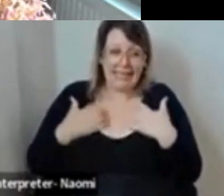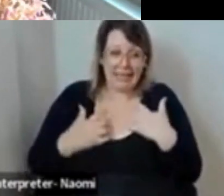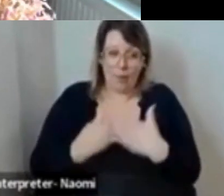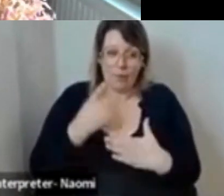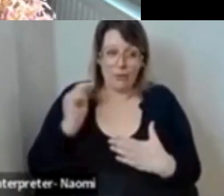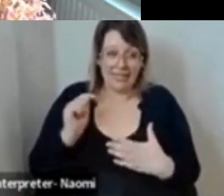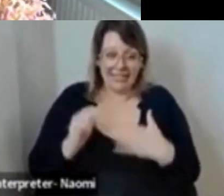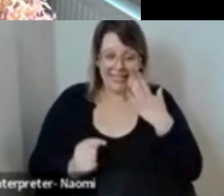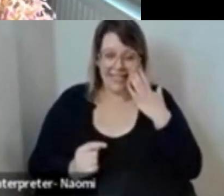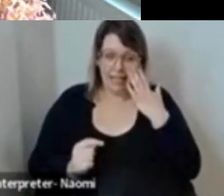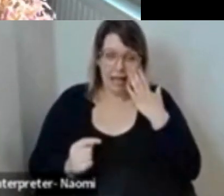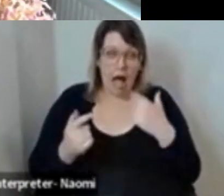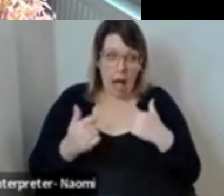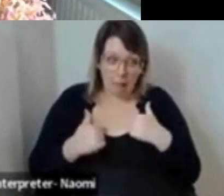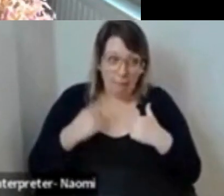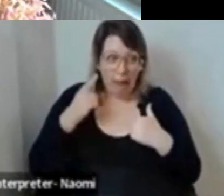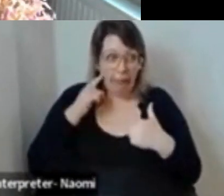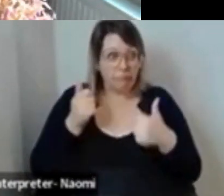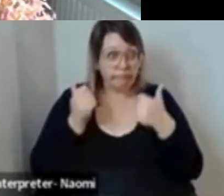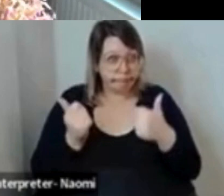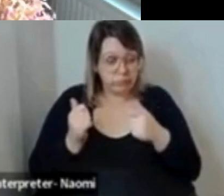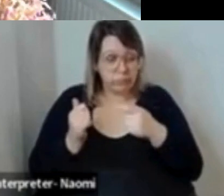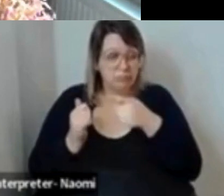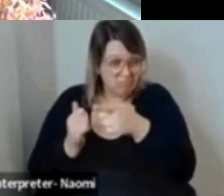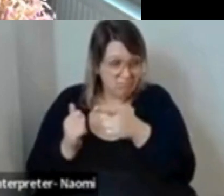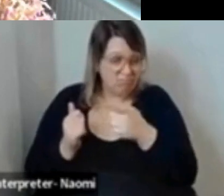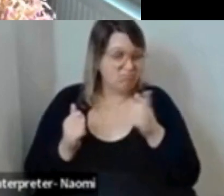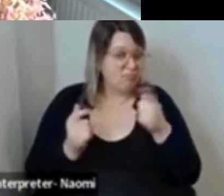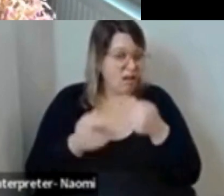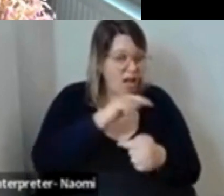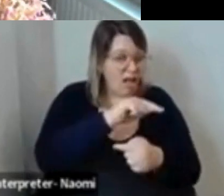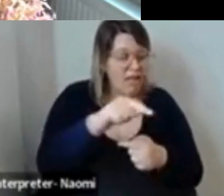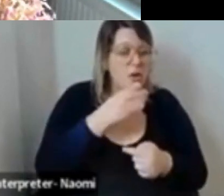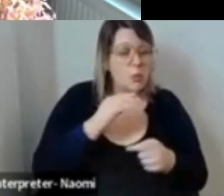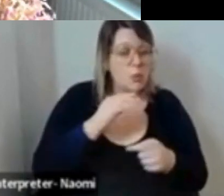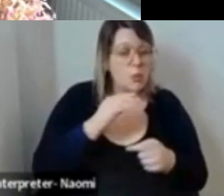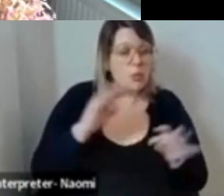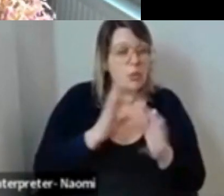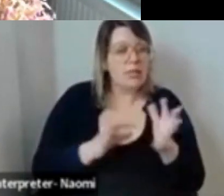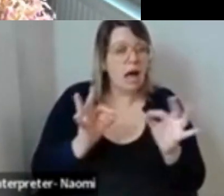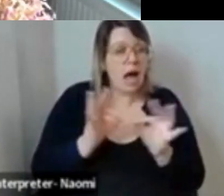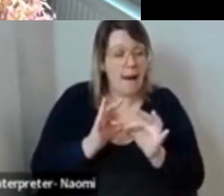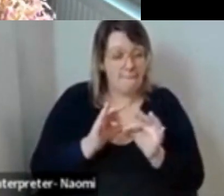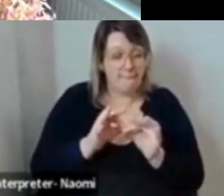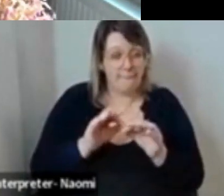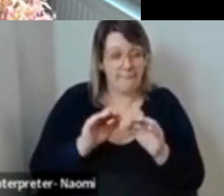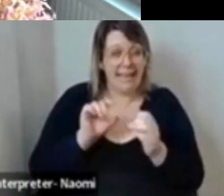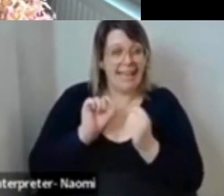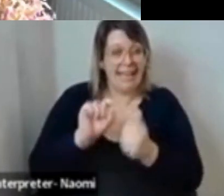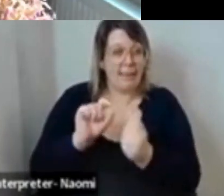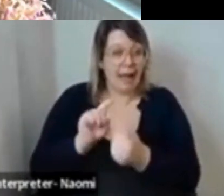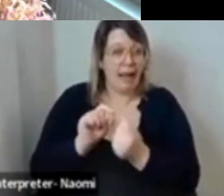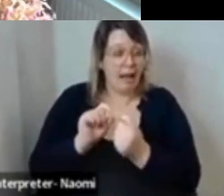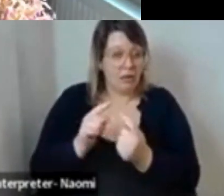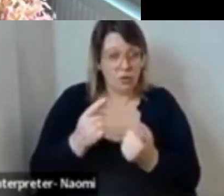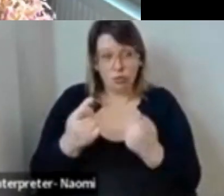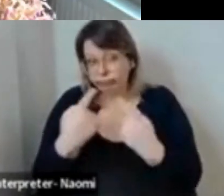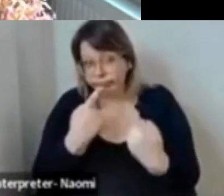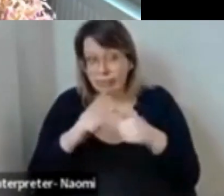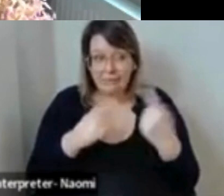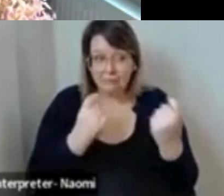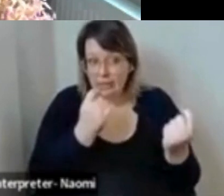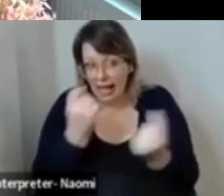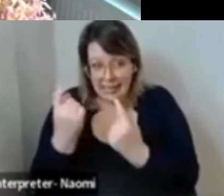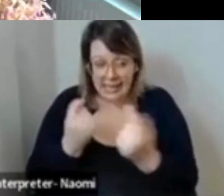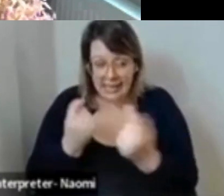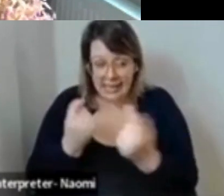I'd encourage you and others to use the Music Hubs inbox to share any ideas that you've got on that. It